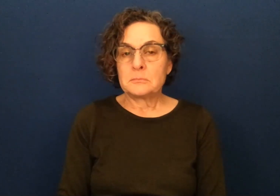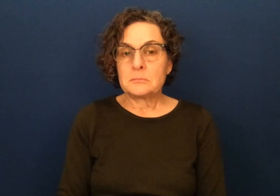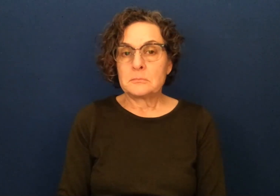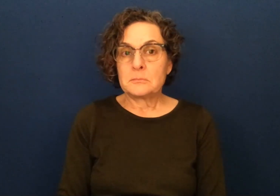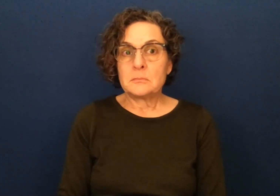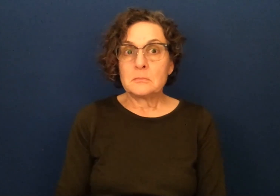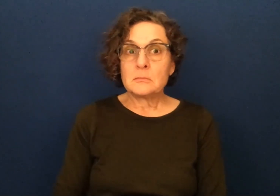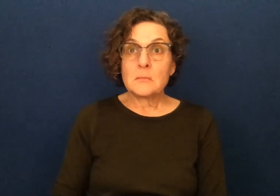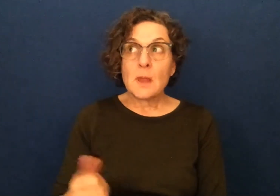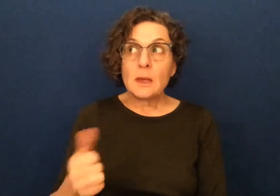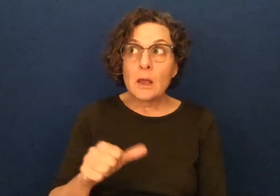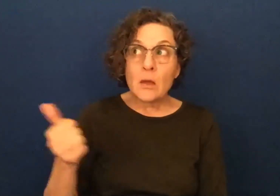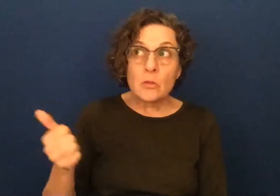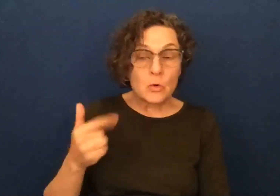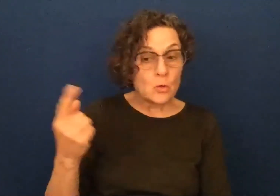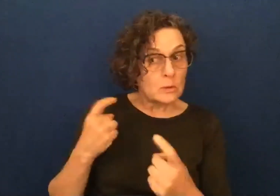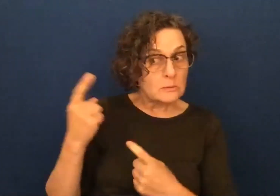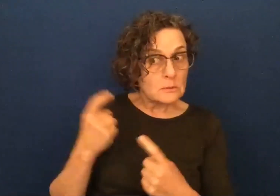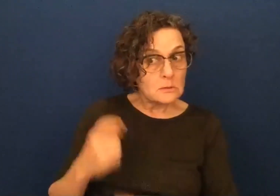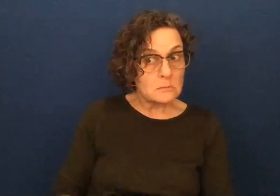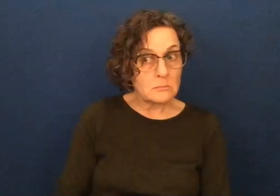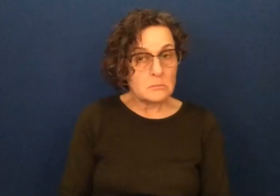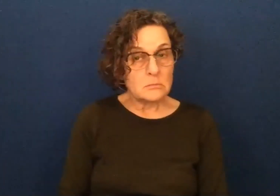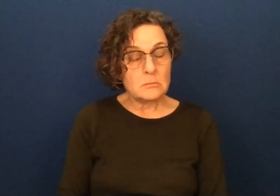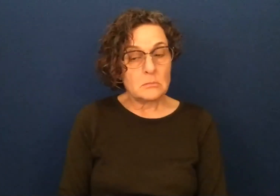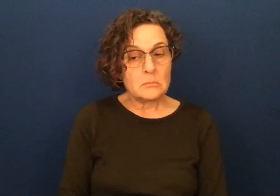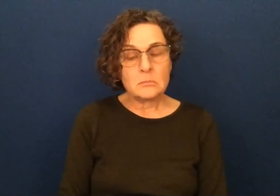Are there any other questions?